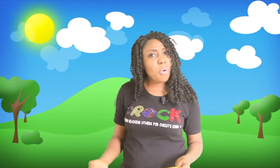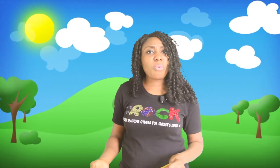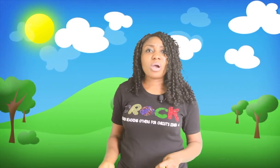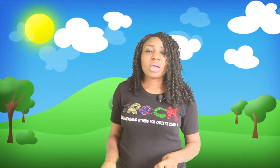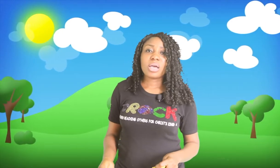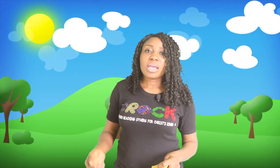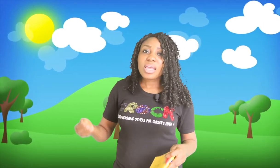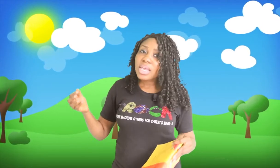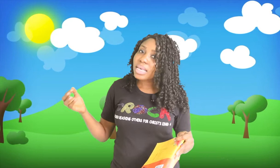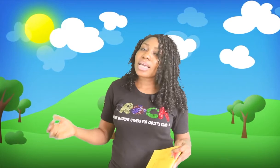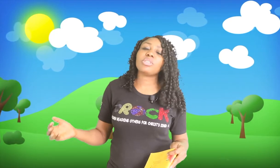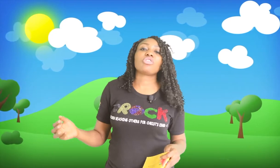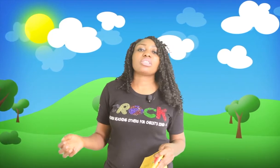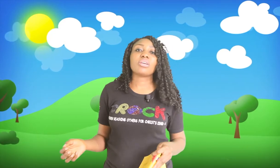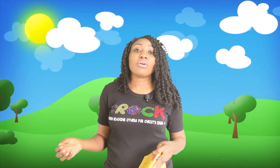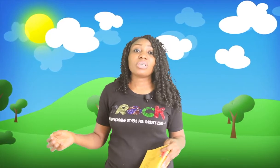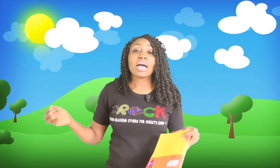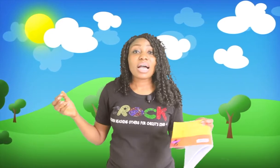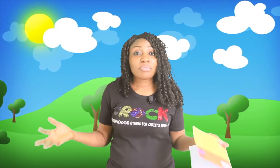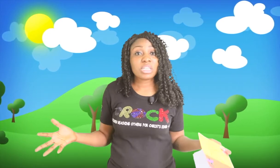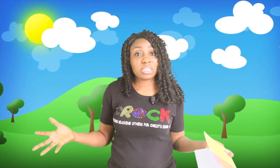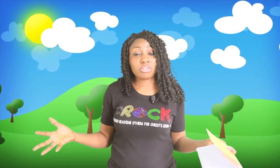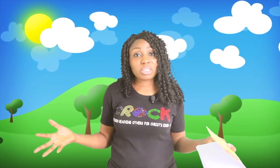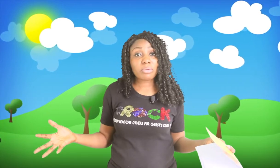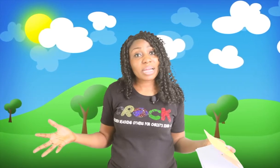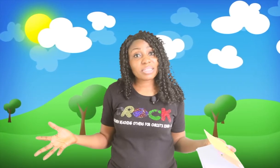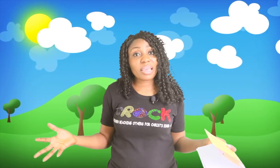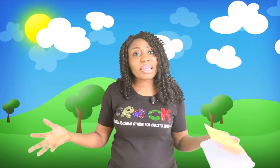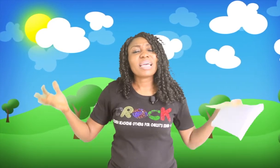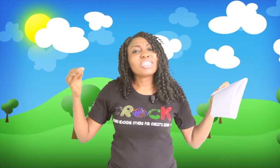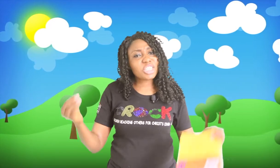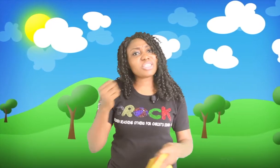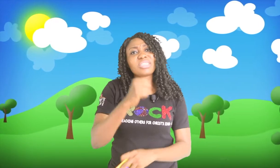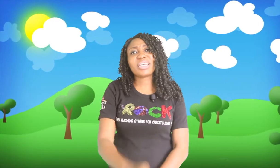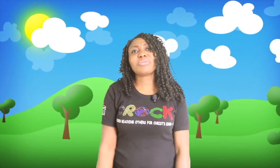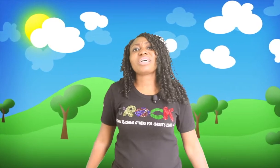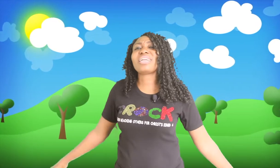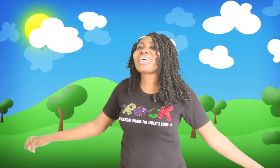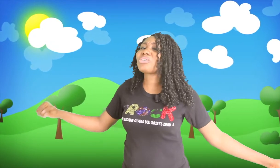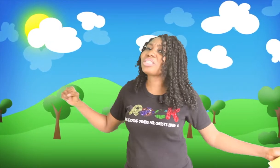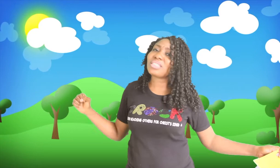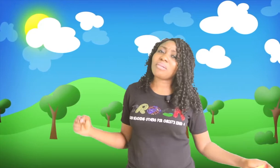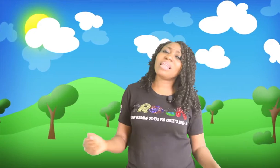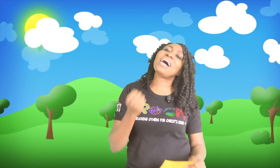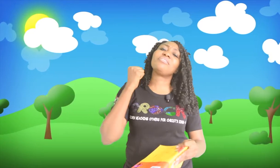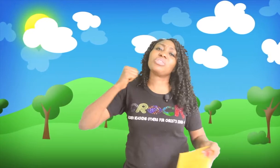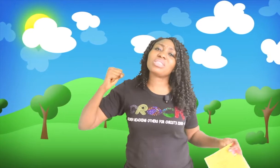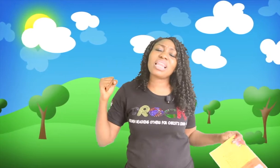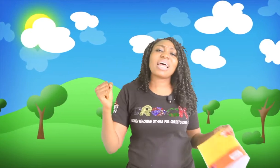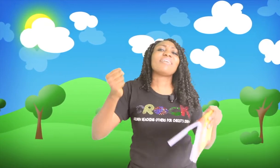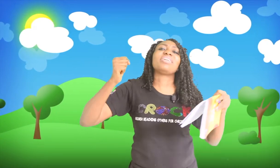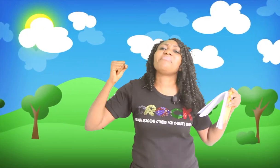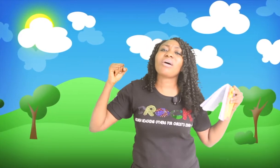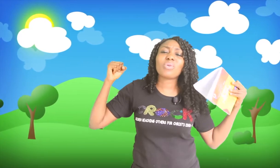No. He kept trusting God. And did his daughter rise again? Jesus healed her. Now she's alive. She